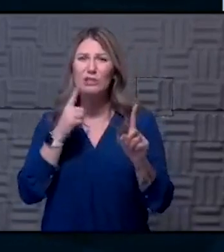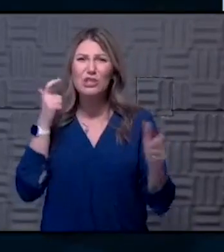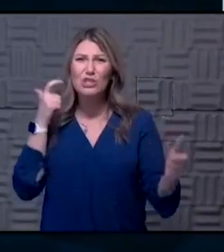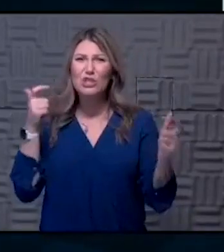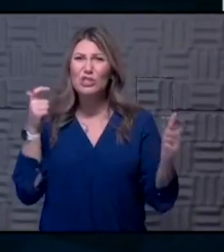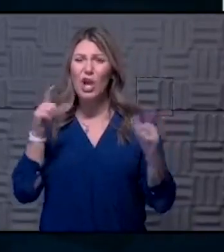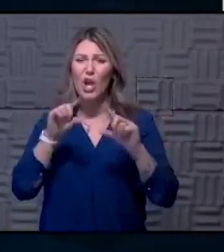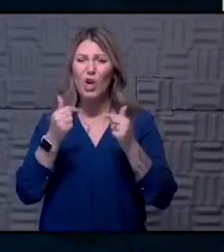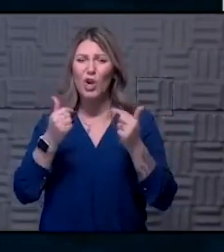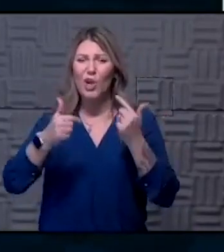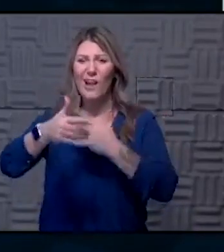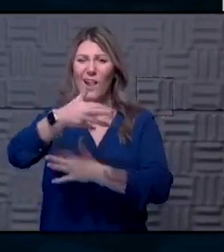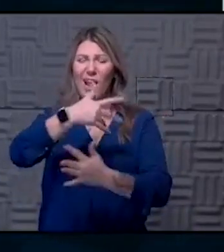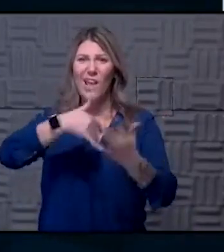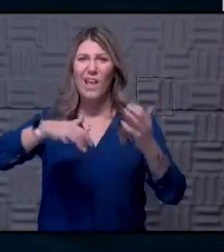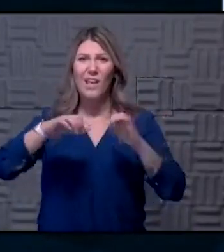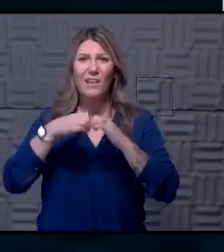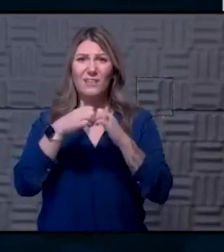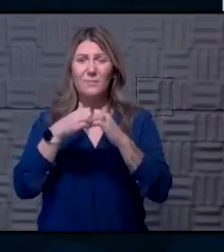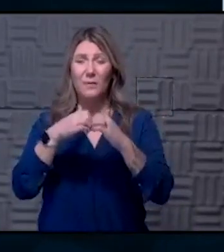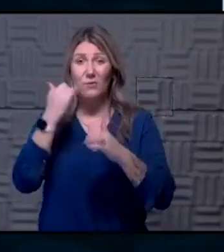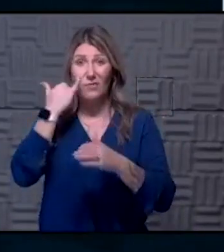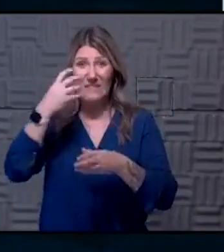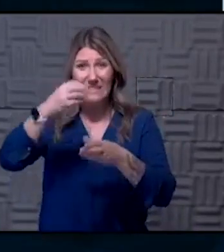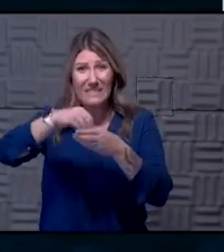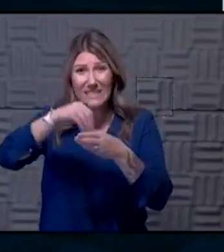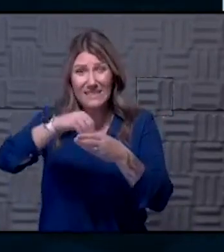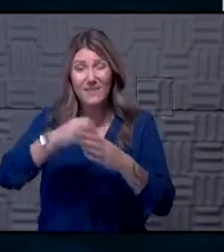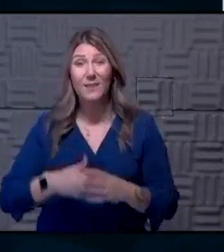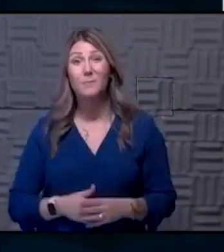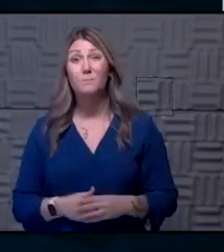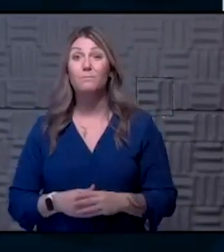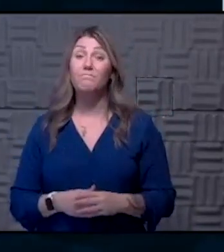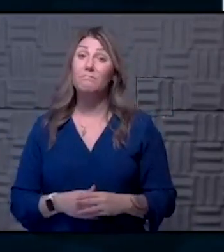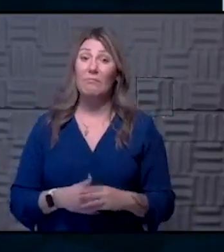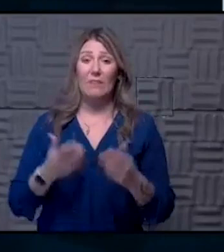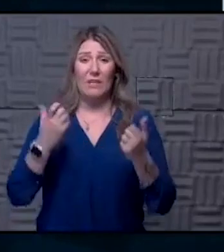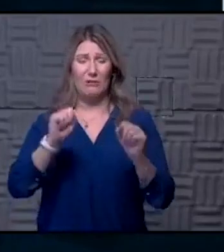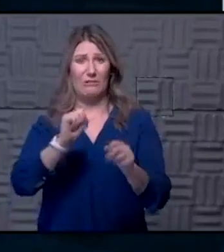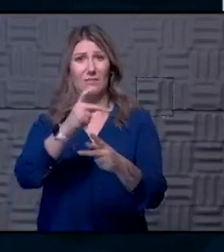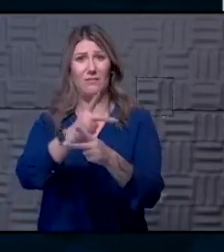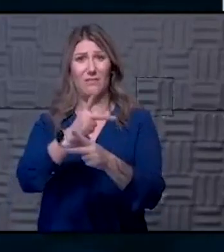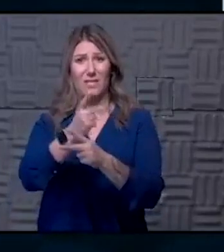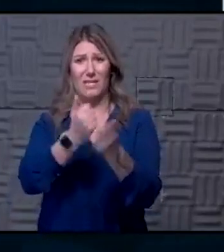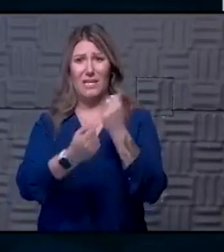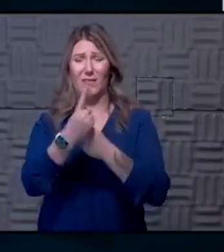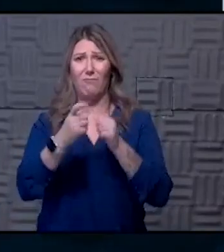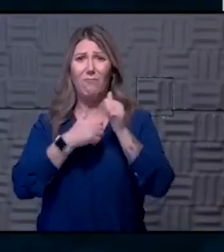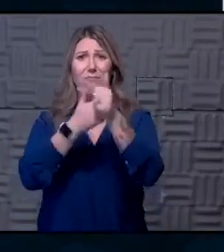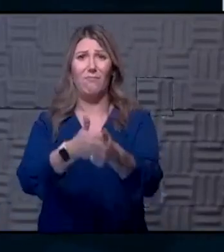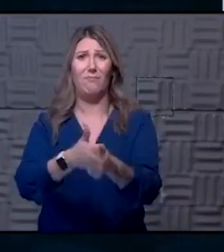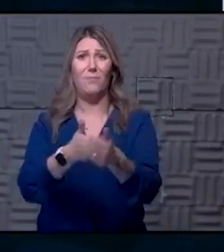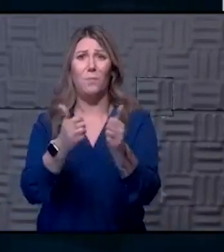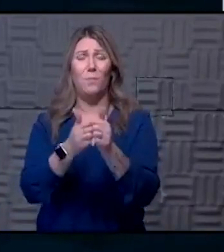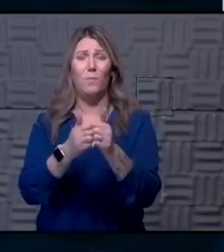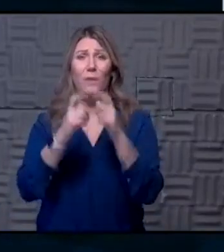group together, particularly if it's going to be indoors, and just trying to keep everyone compliant with wearing the